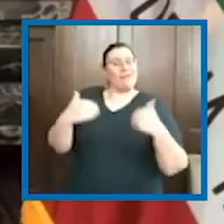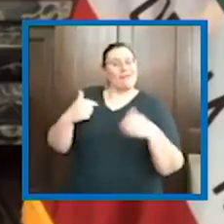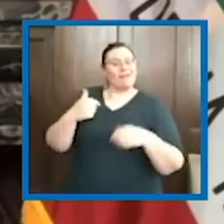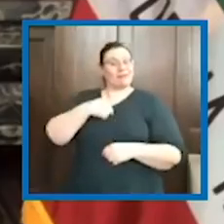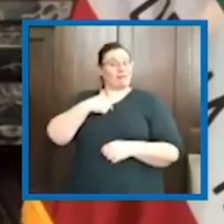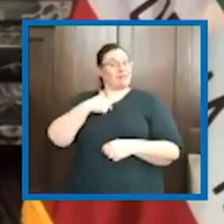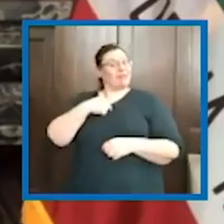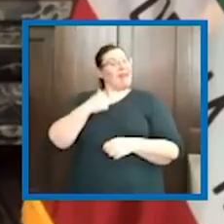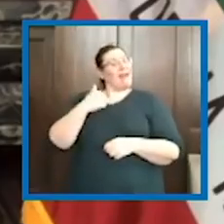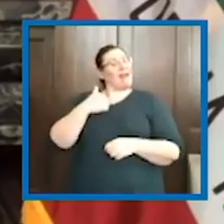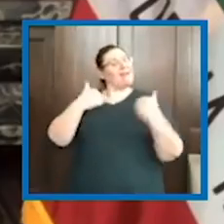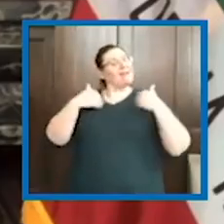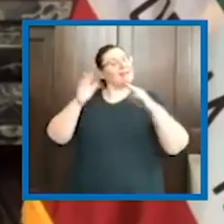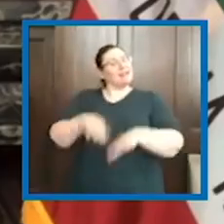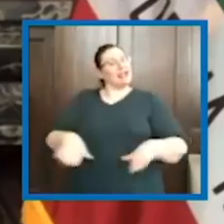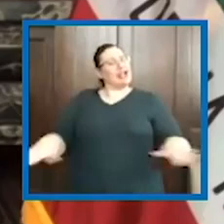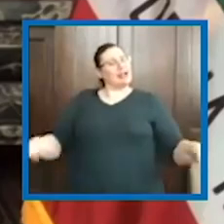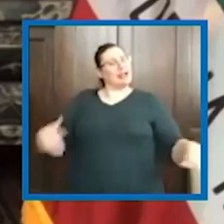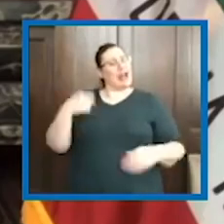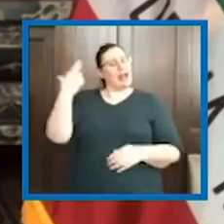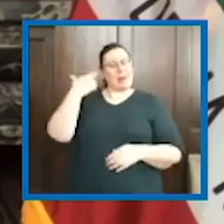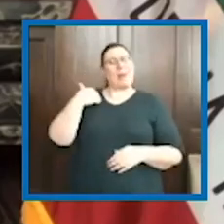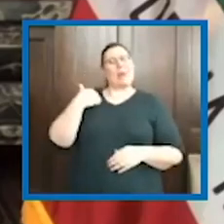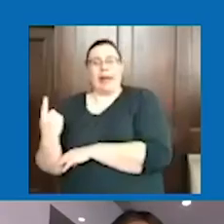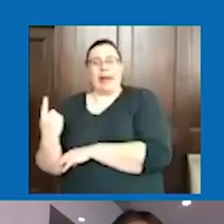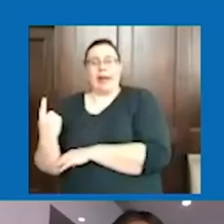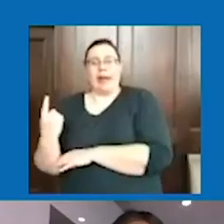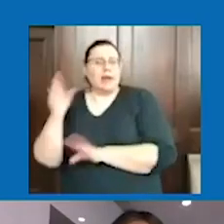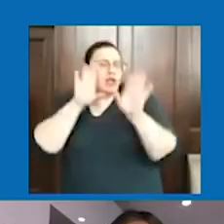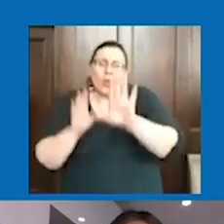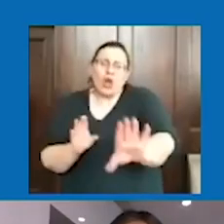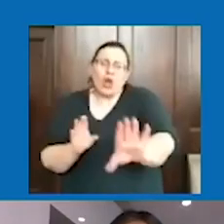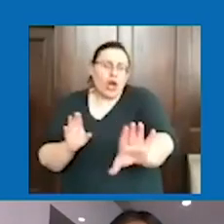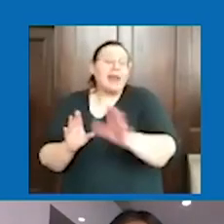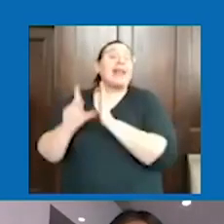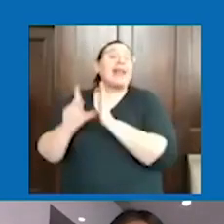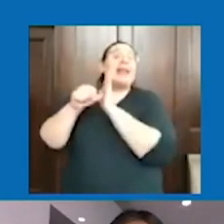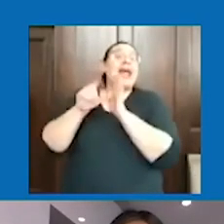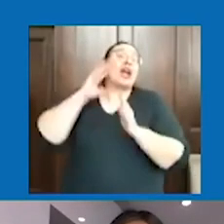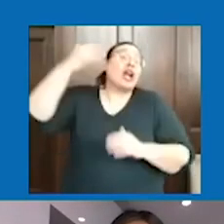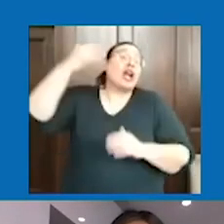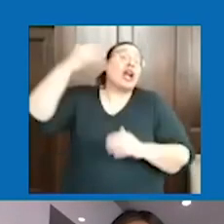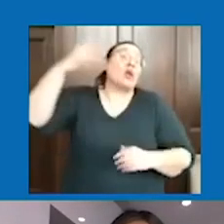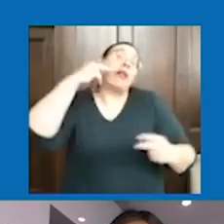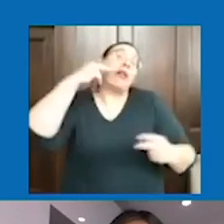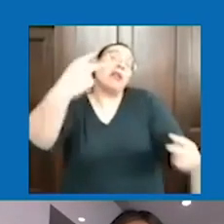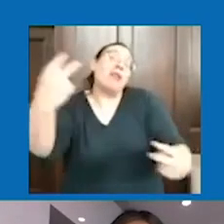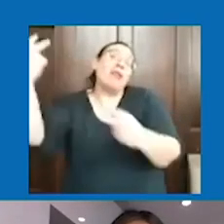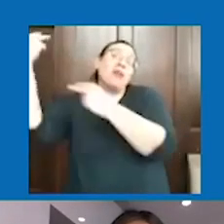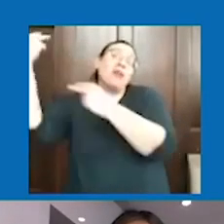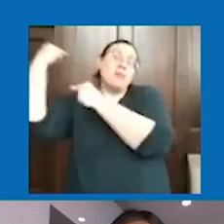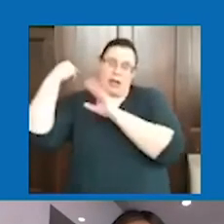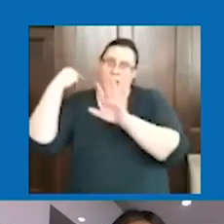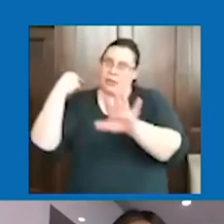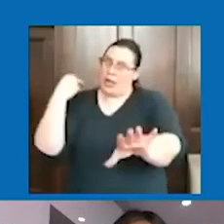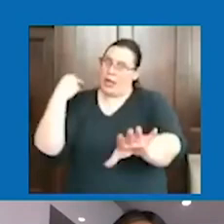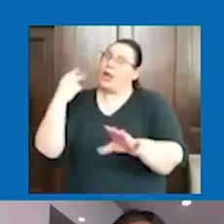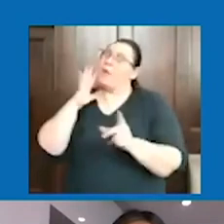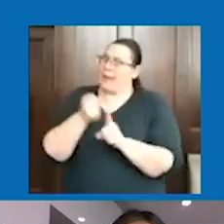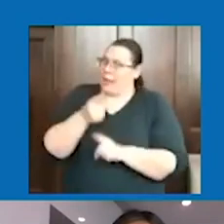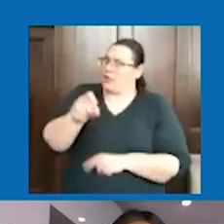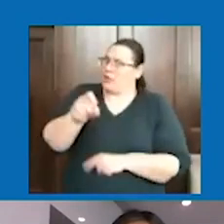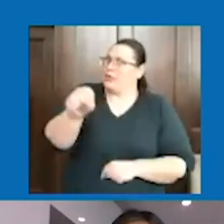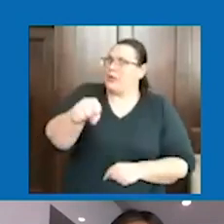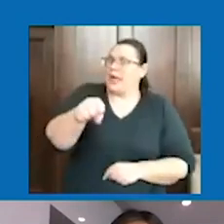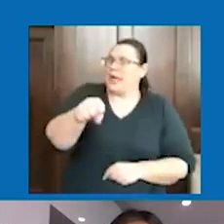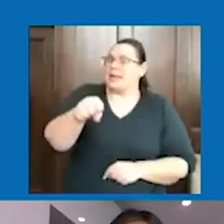father how difficult this is for so many of our young people. You're gonna look back on these days, and while they're gonna be a huge impact, I think